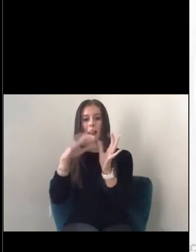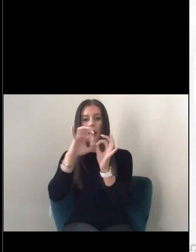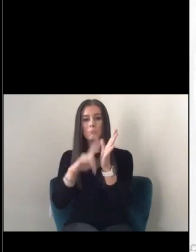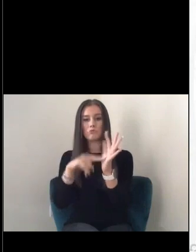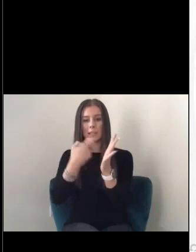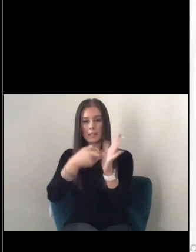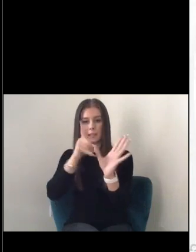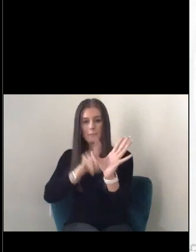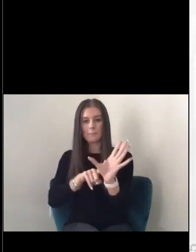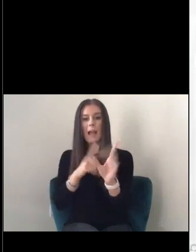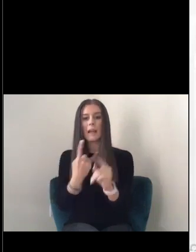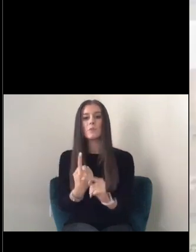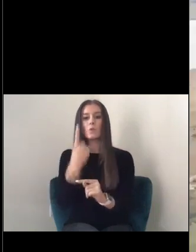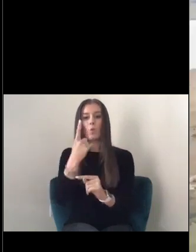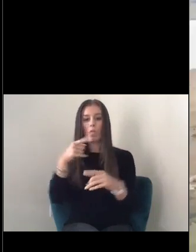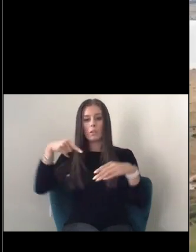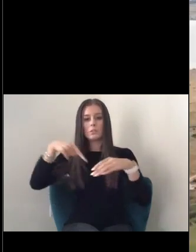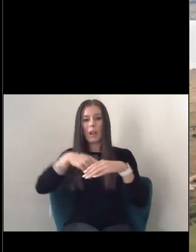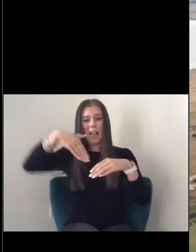entrance.